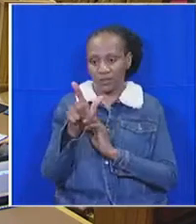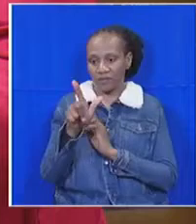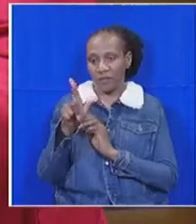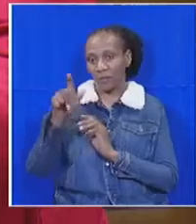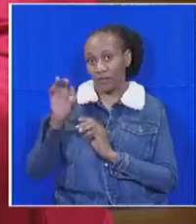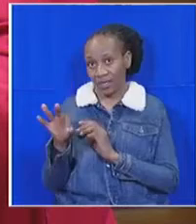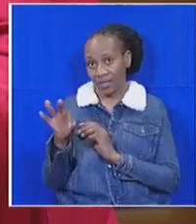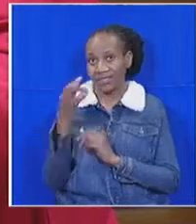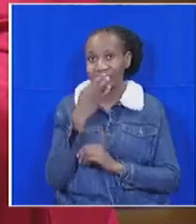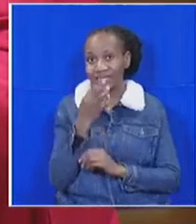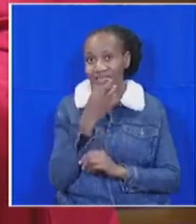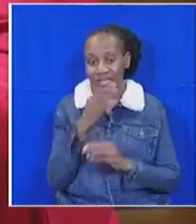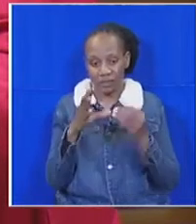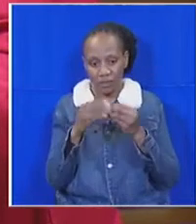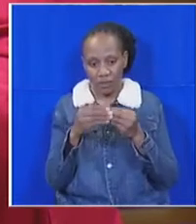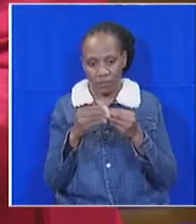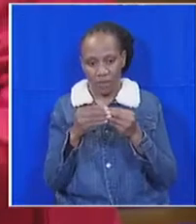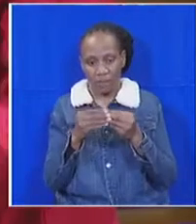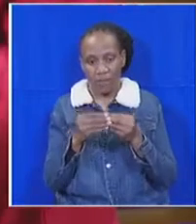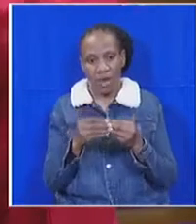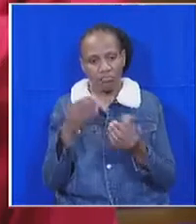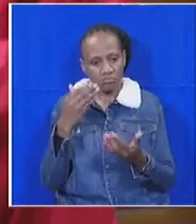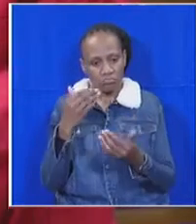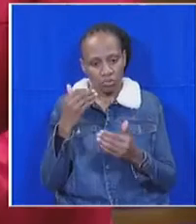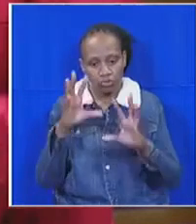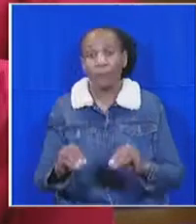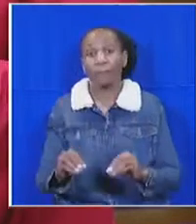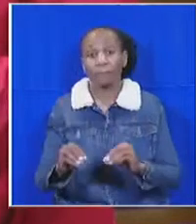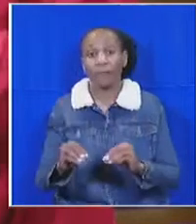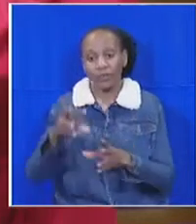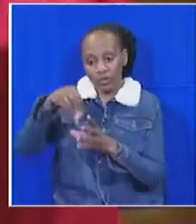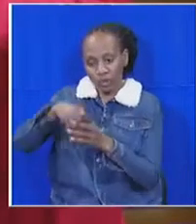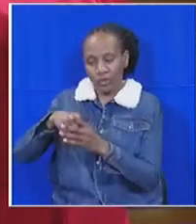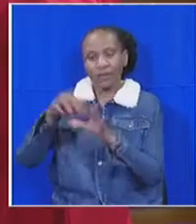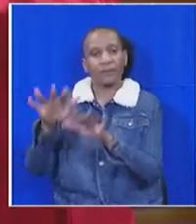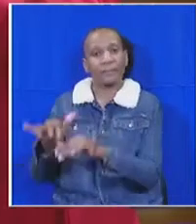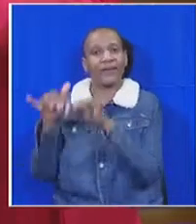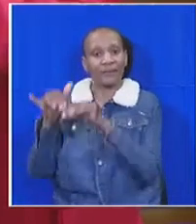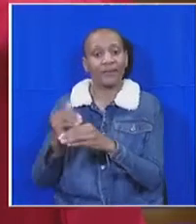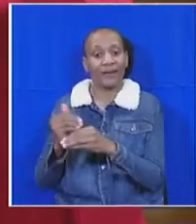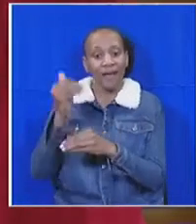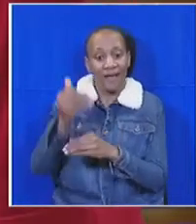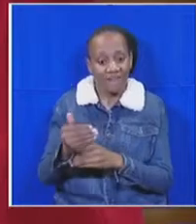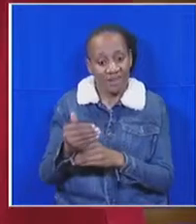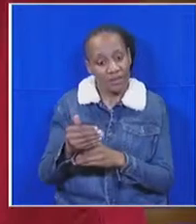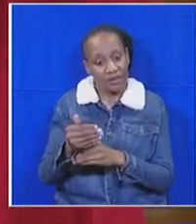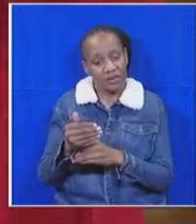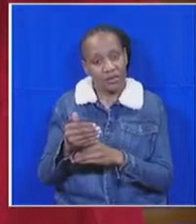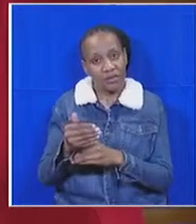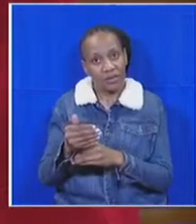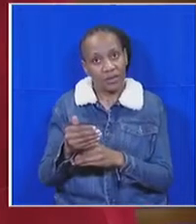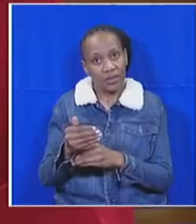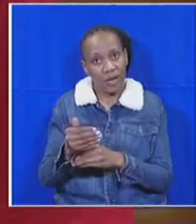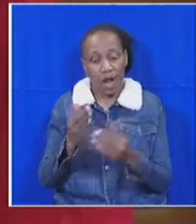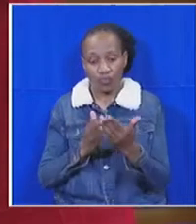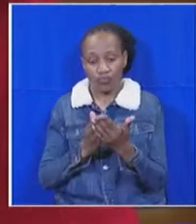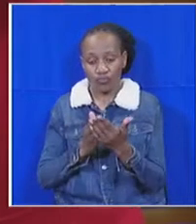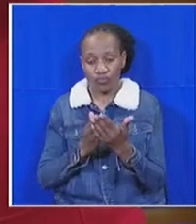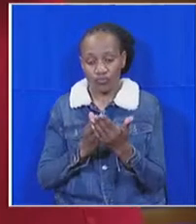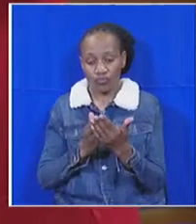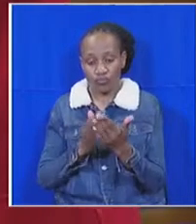a member ceases to be a member of parliament and if he or she is not eligible. And